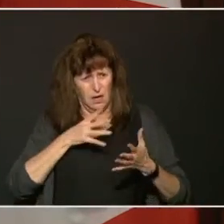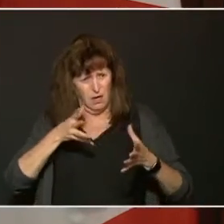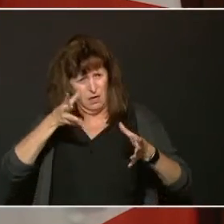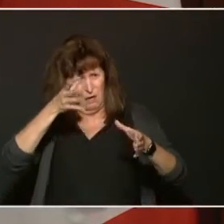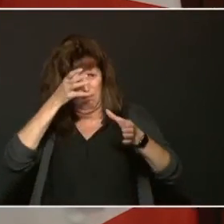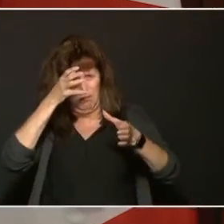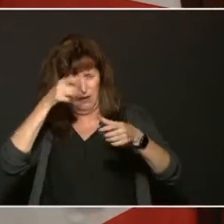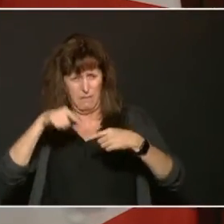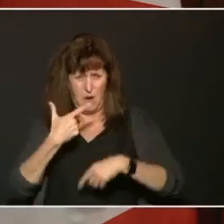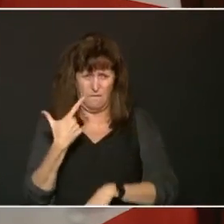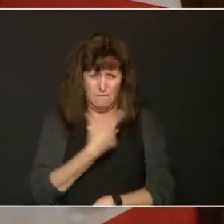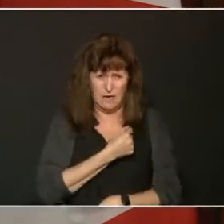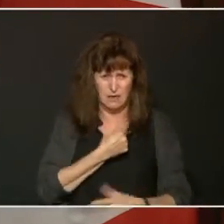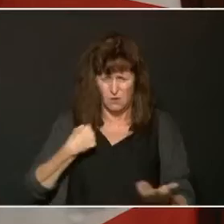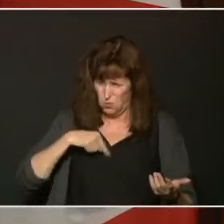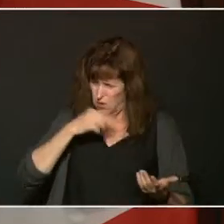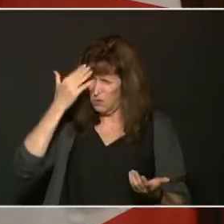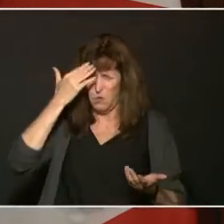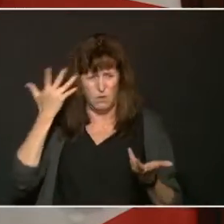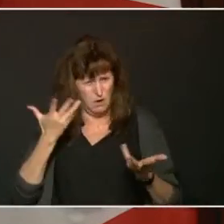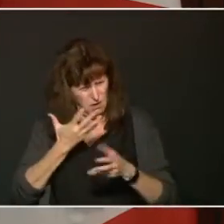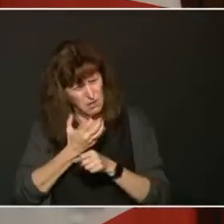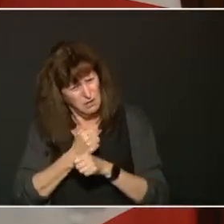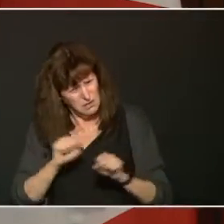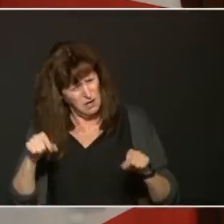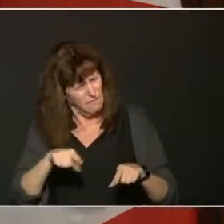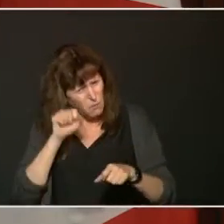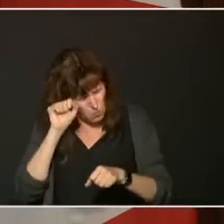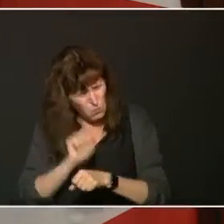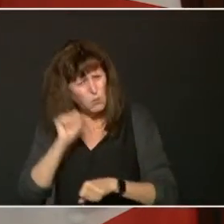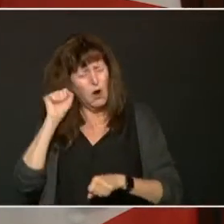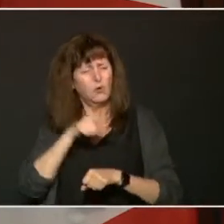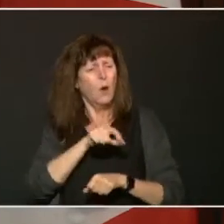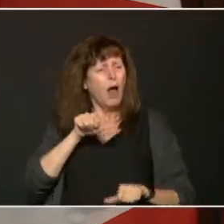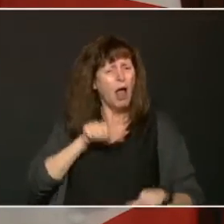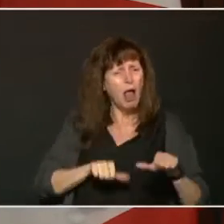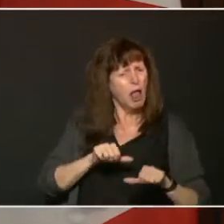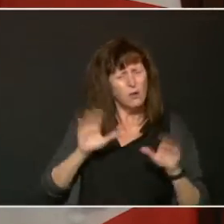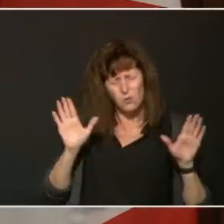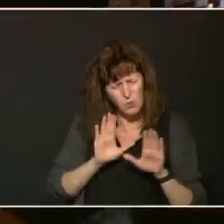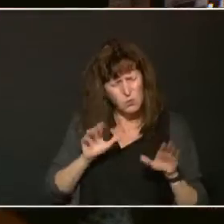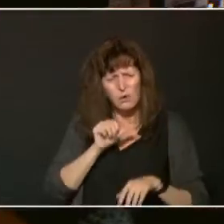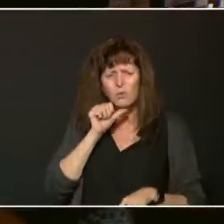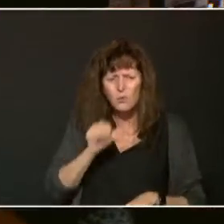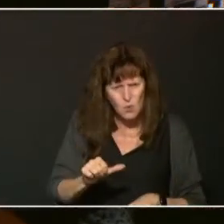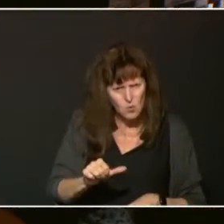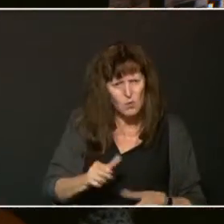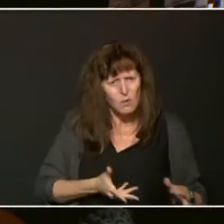we know it's effective, and so please don't hesitate. Thank you. Follow-up?